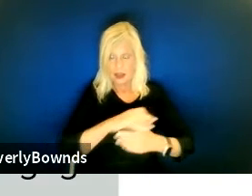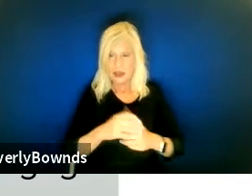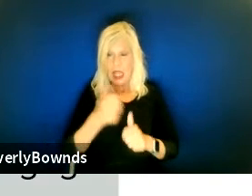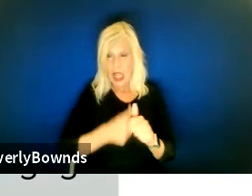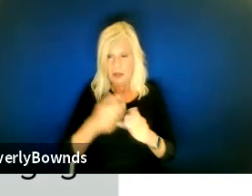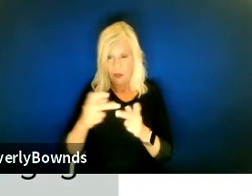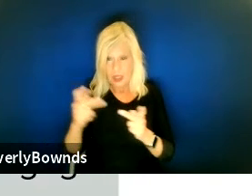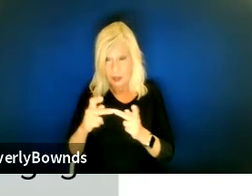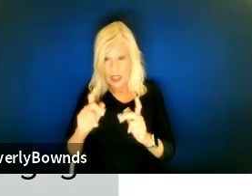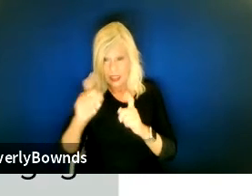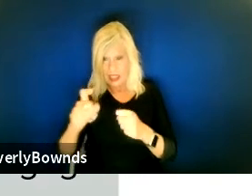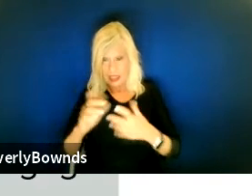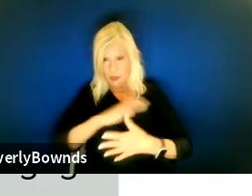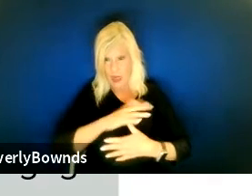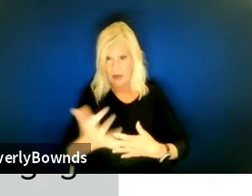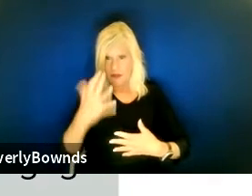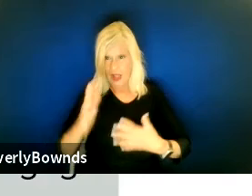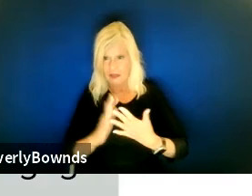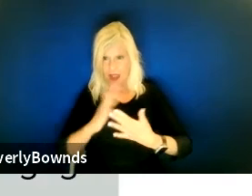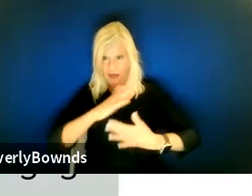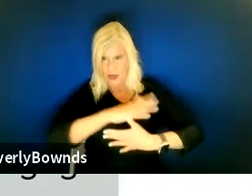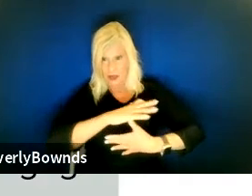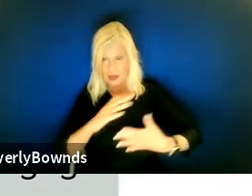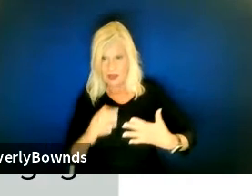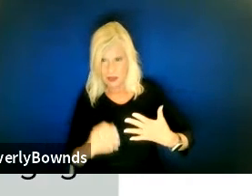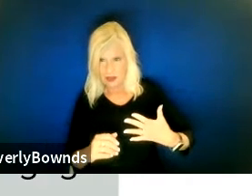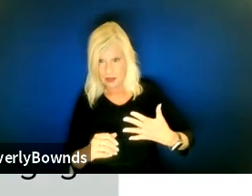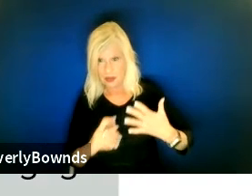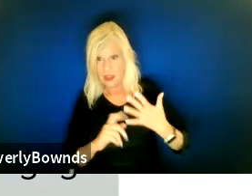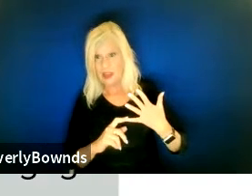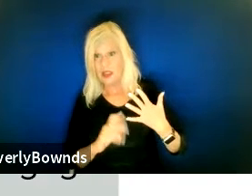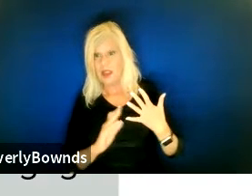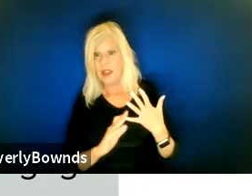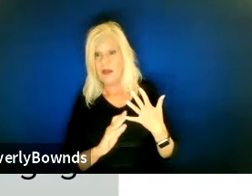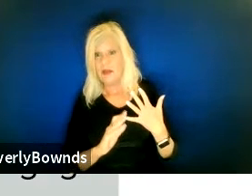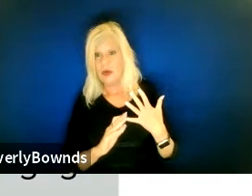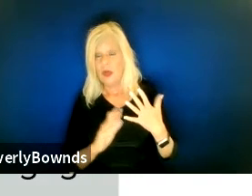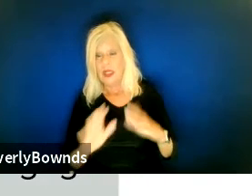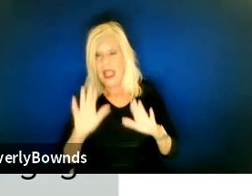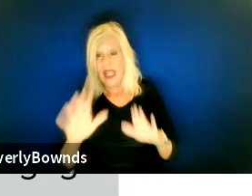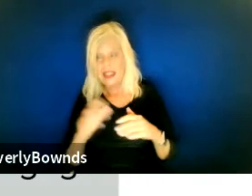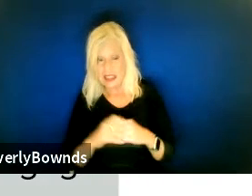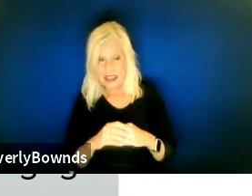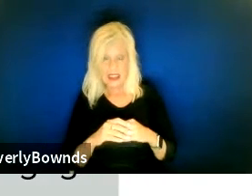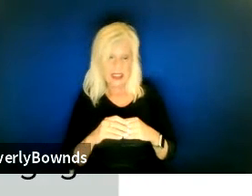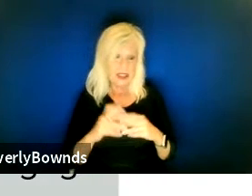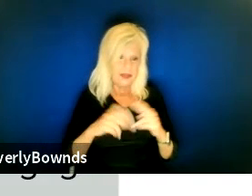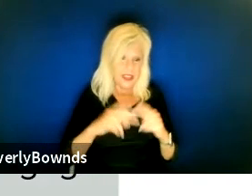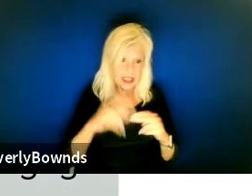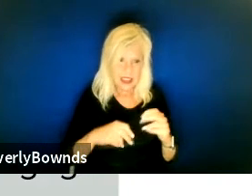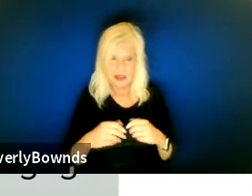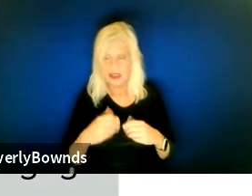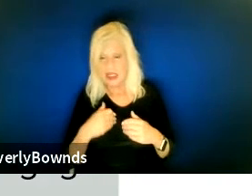location at 5 levels of accessibility. Level 1 is excellent accessibility, wherein they have